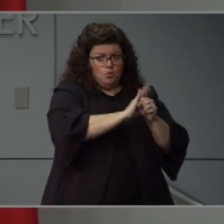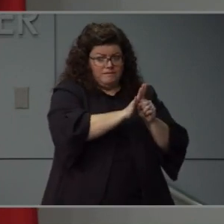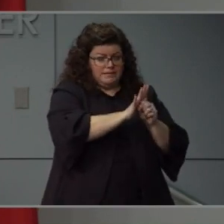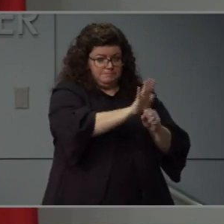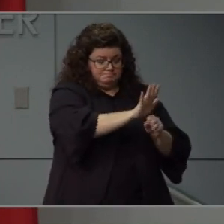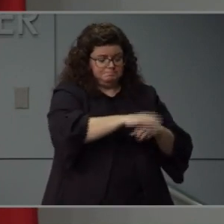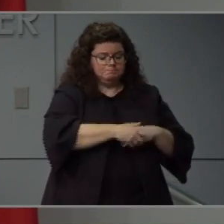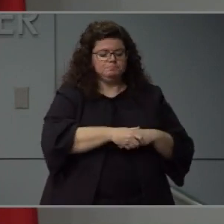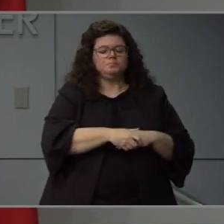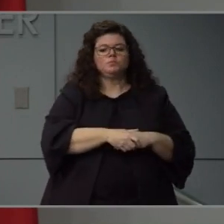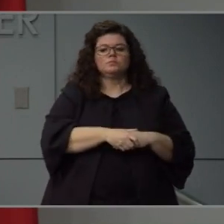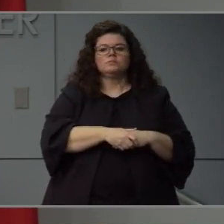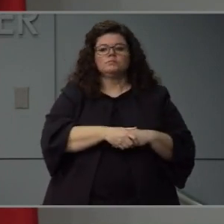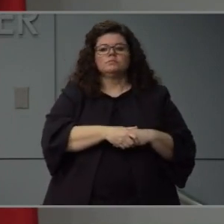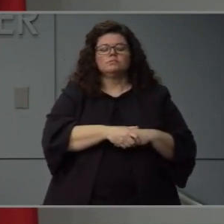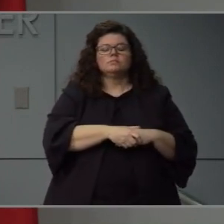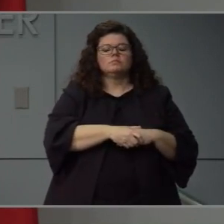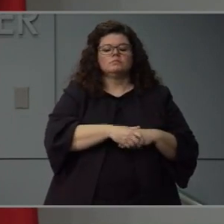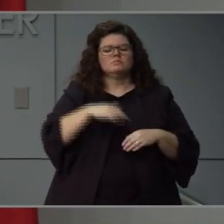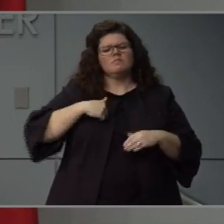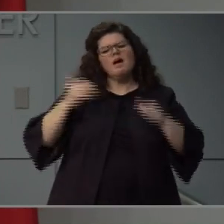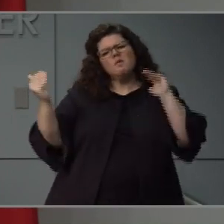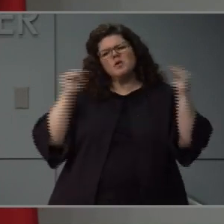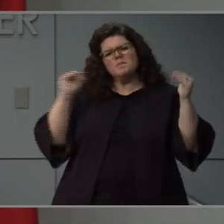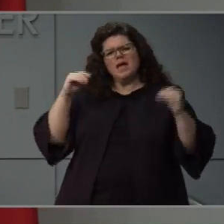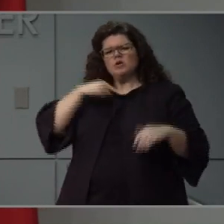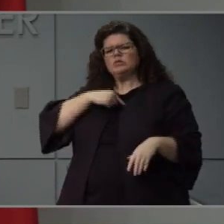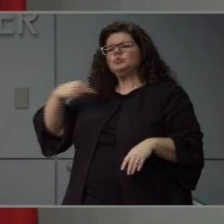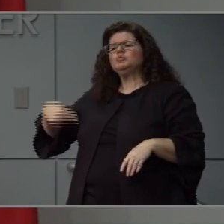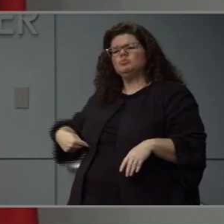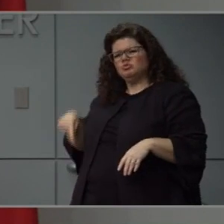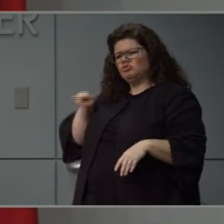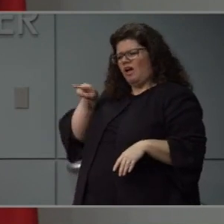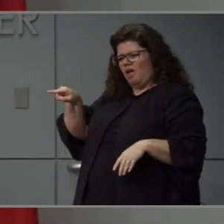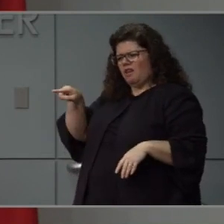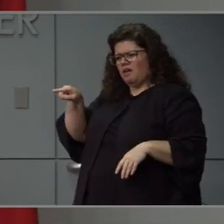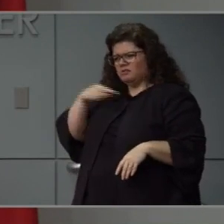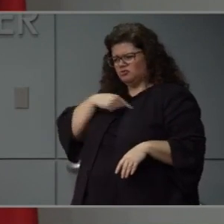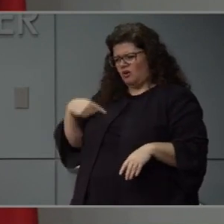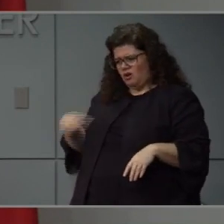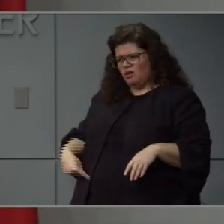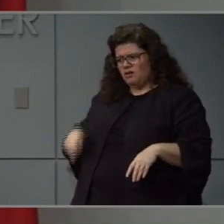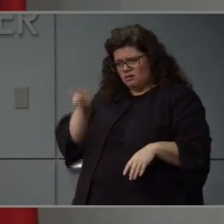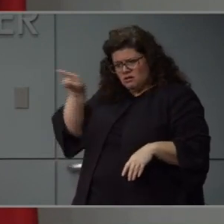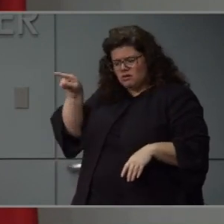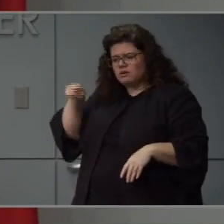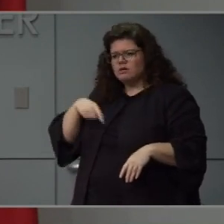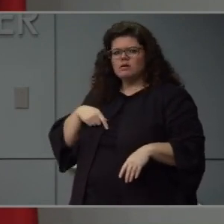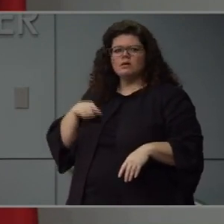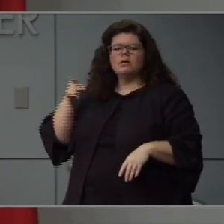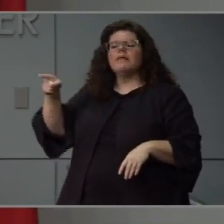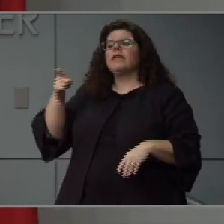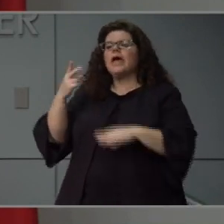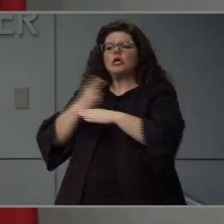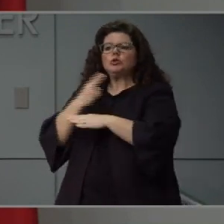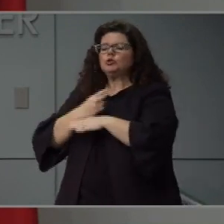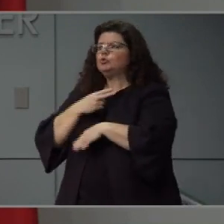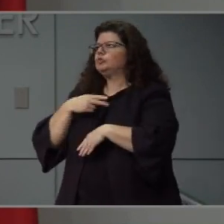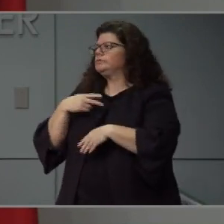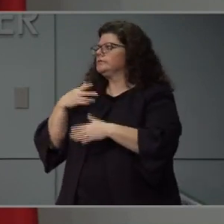Hospitalized patients in China and other countries are being treated with, among other things,